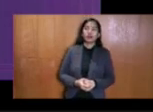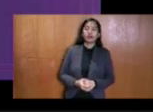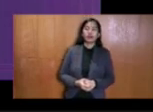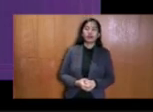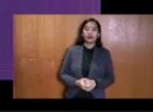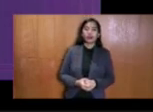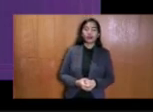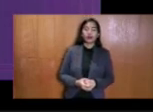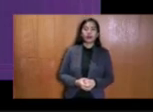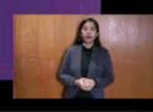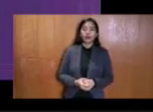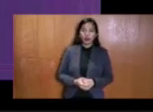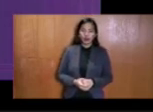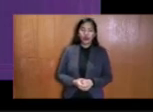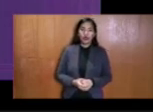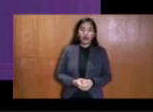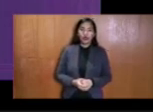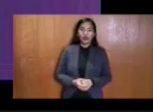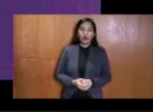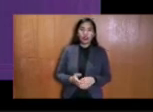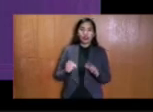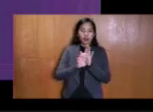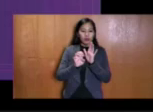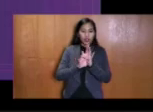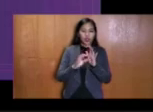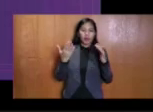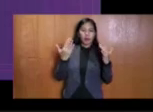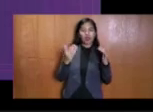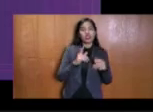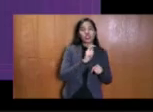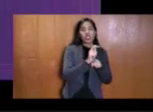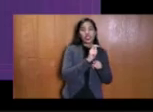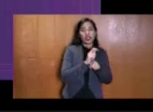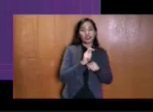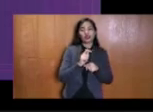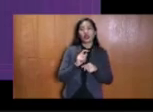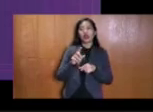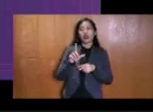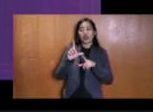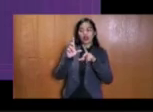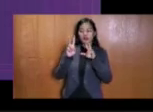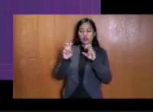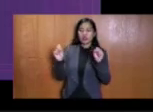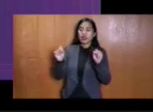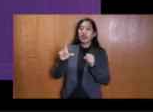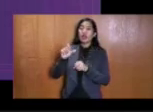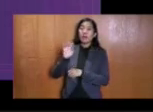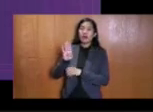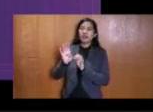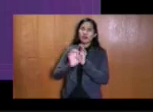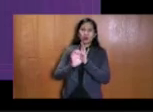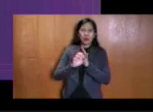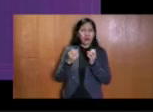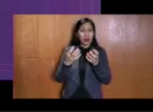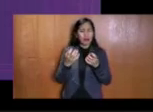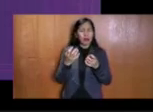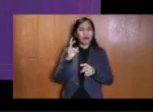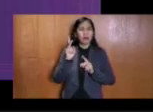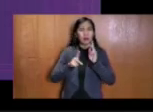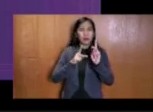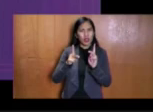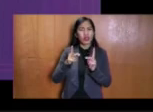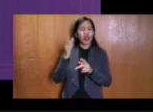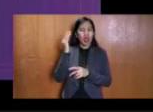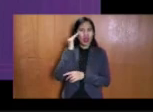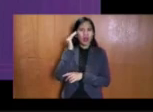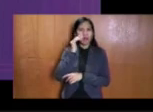hit training. For instance, in your labs, there are many people there who can already do Python. Certify them as Python